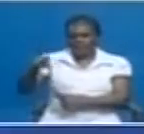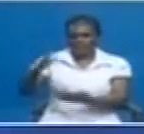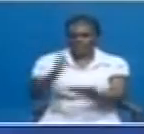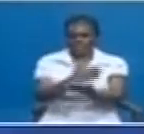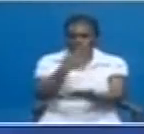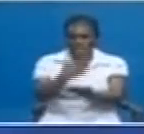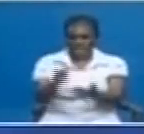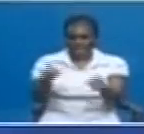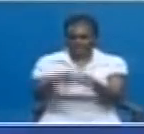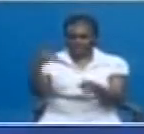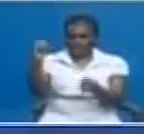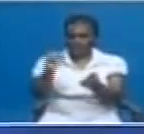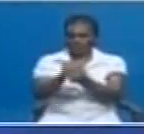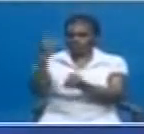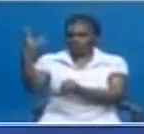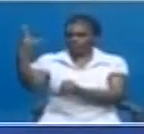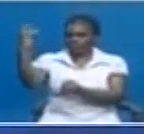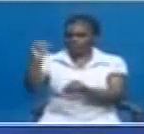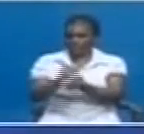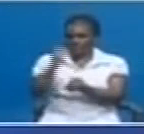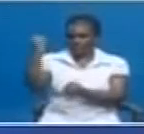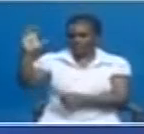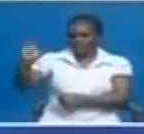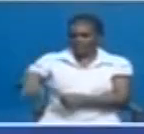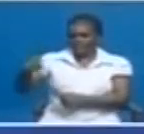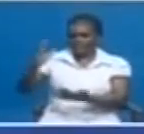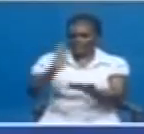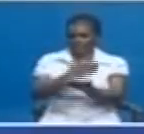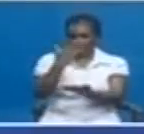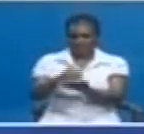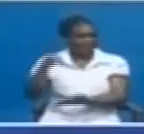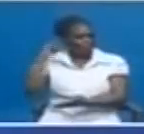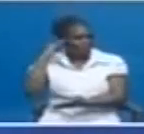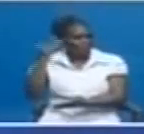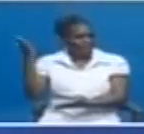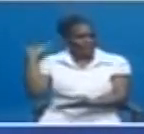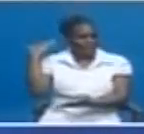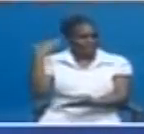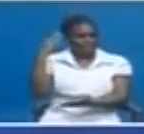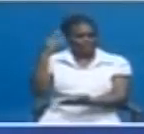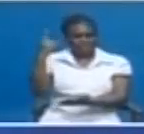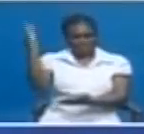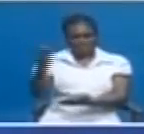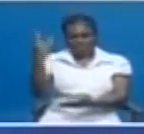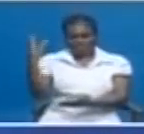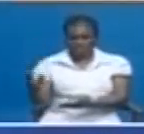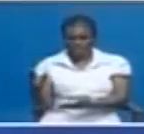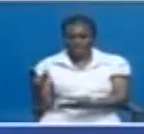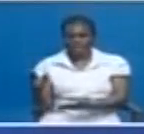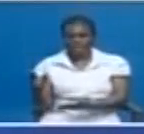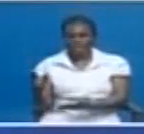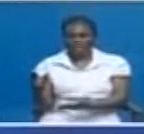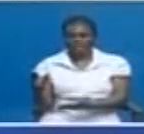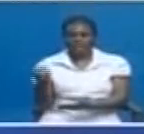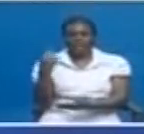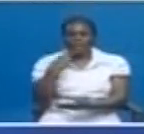of 2014-2015 financial year. The market share for mobile subscriptions in the last quarter lost subscribers to Equitel. Airtel,